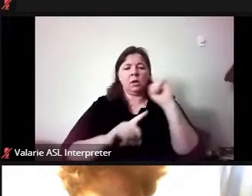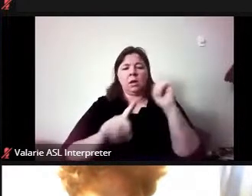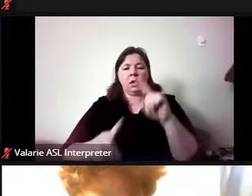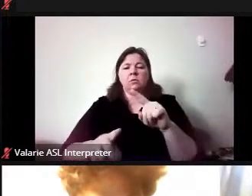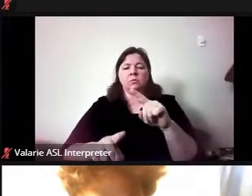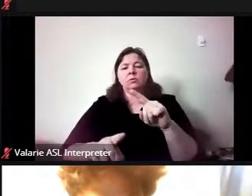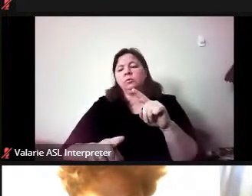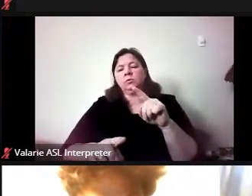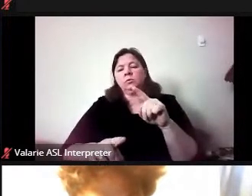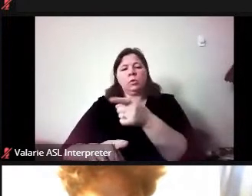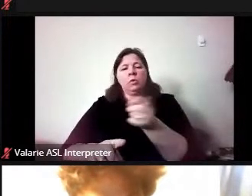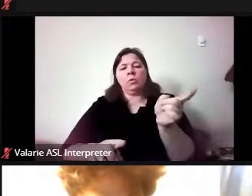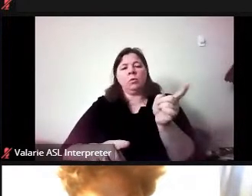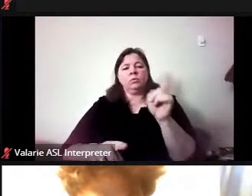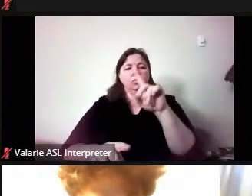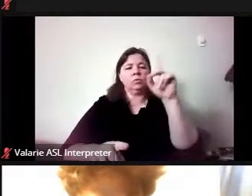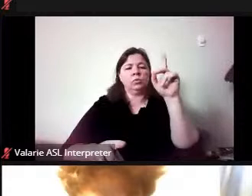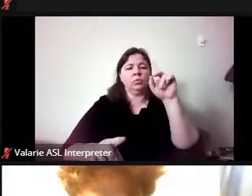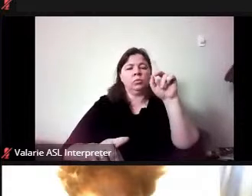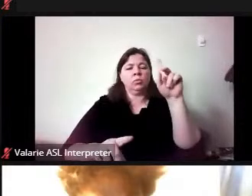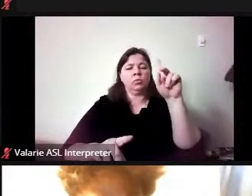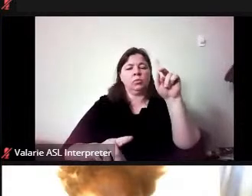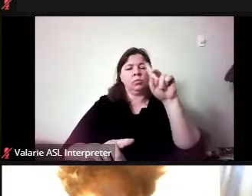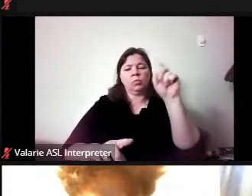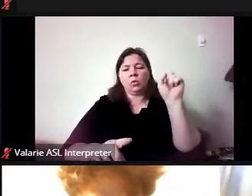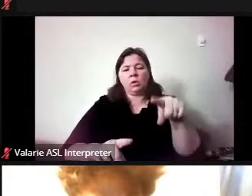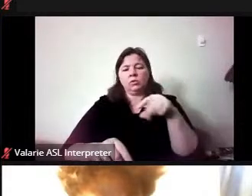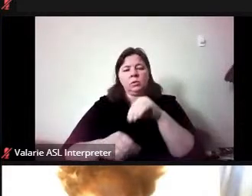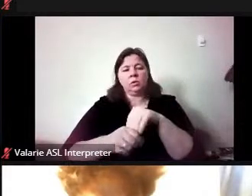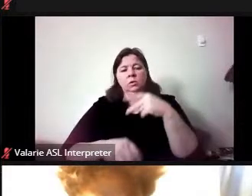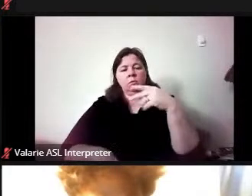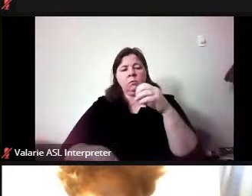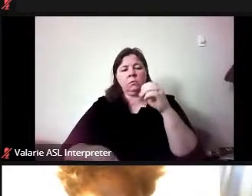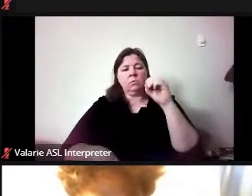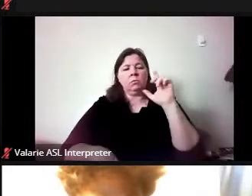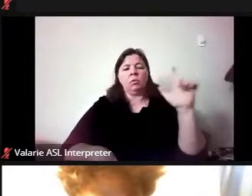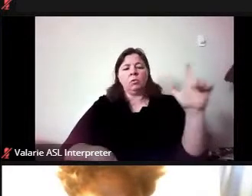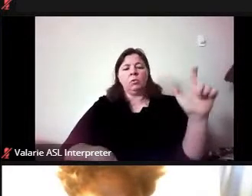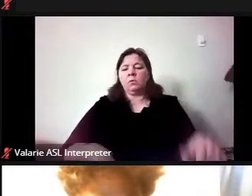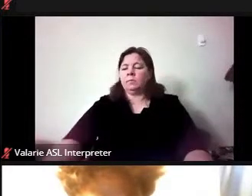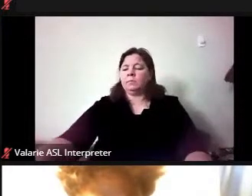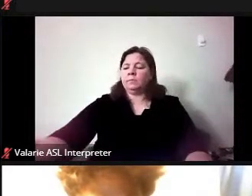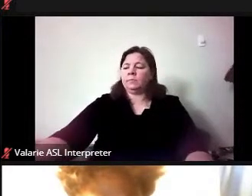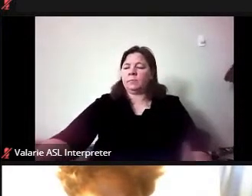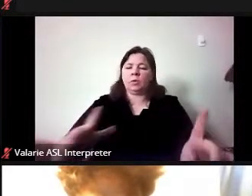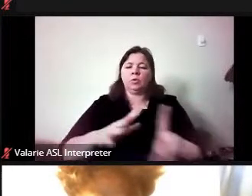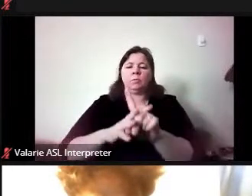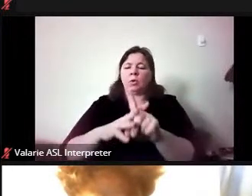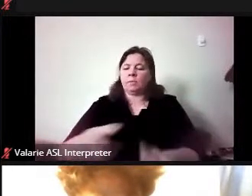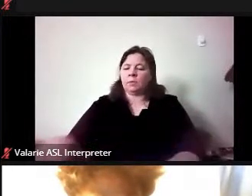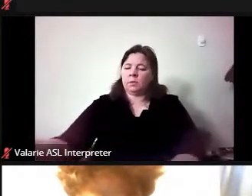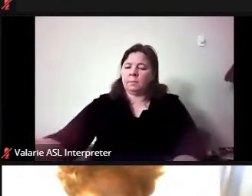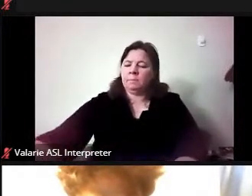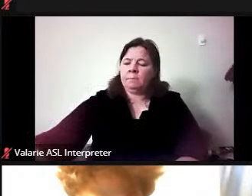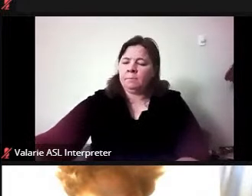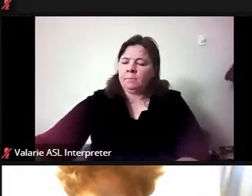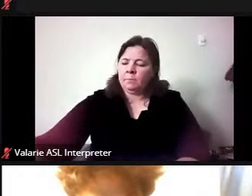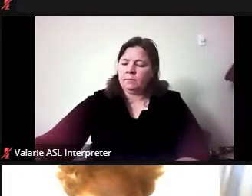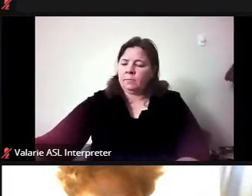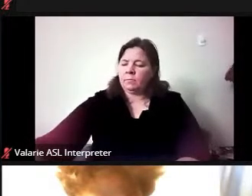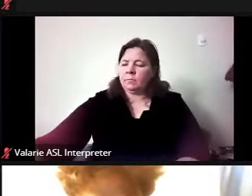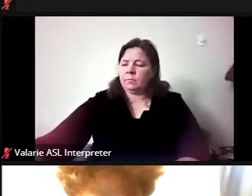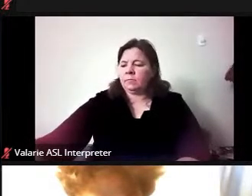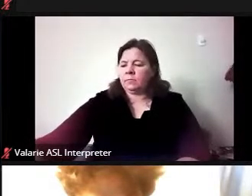those questions in the poll, which has popped up. I'm sure that all of you can find